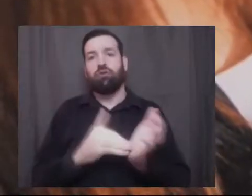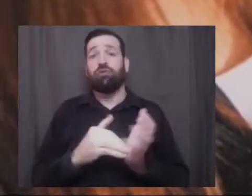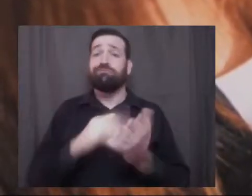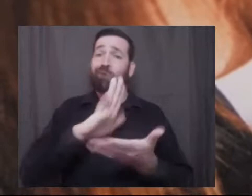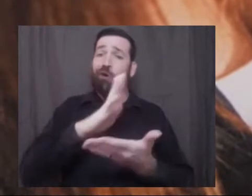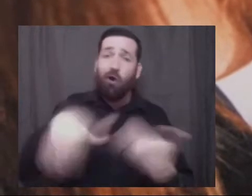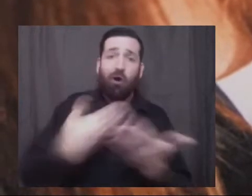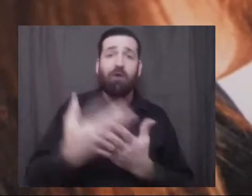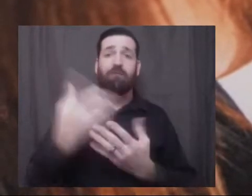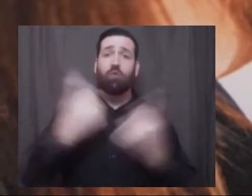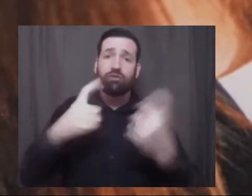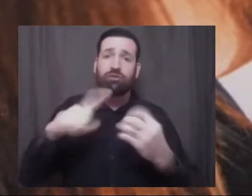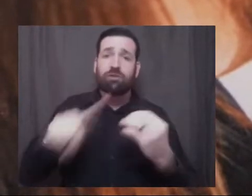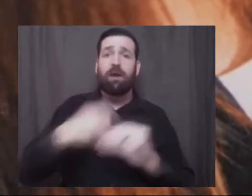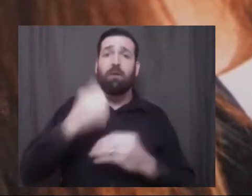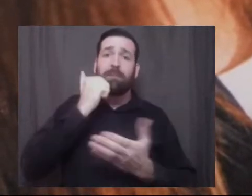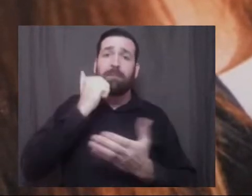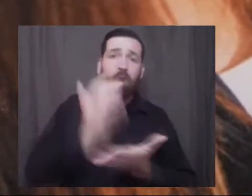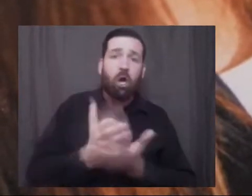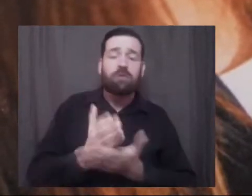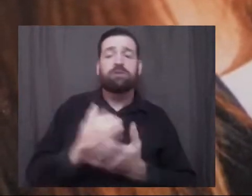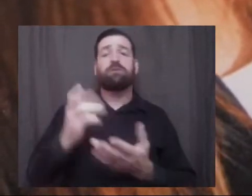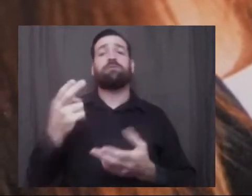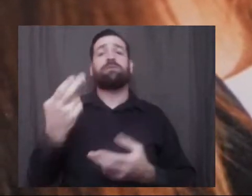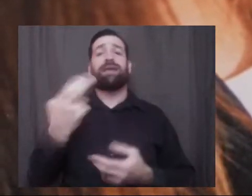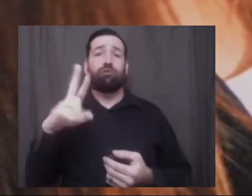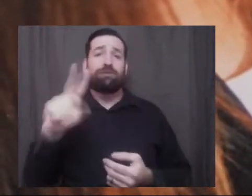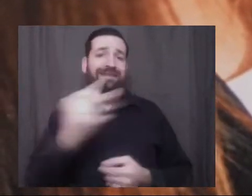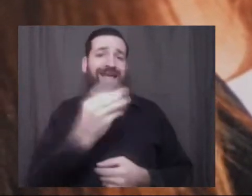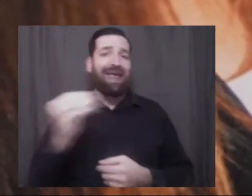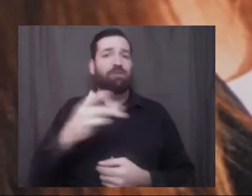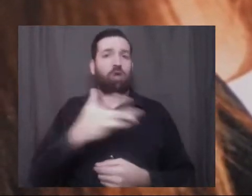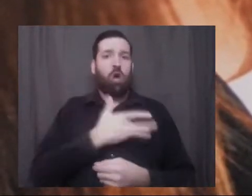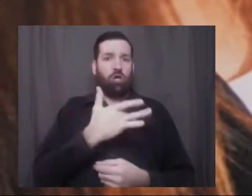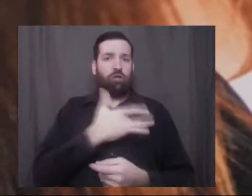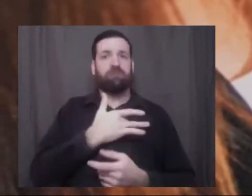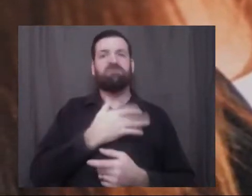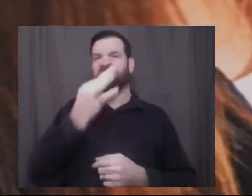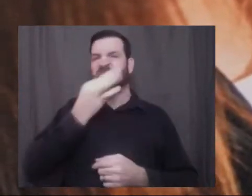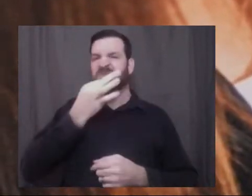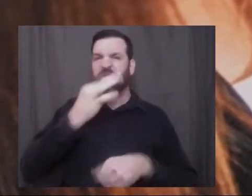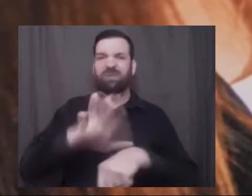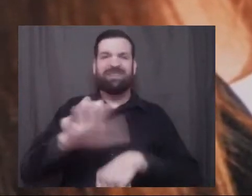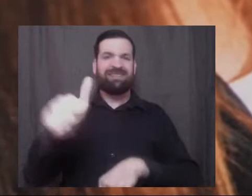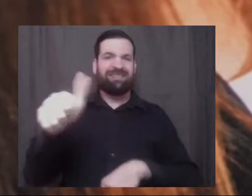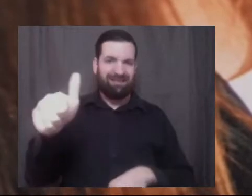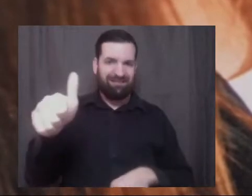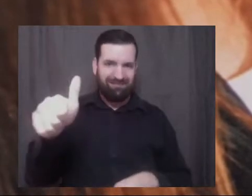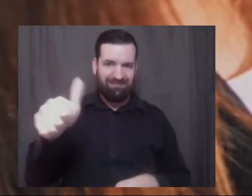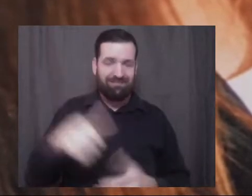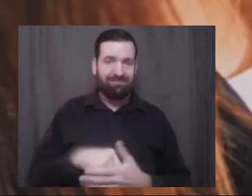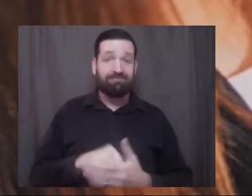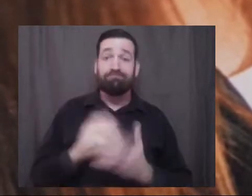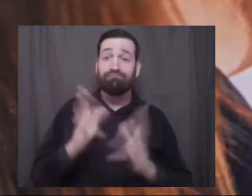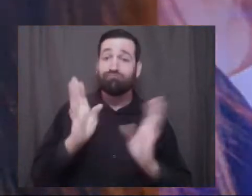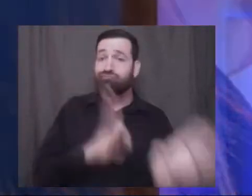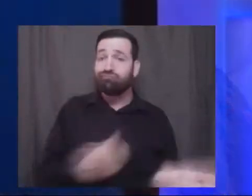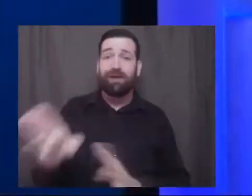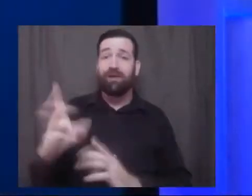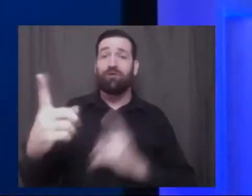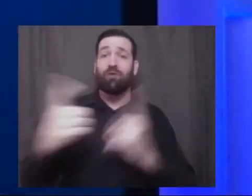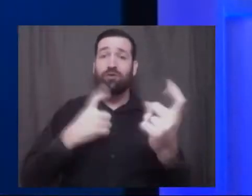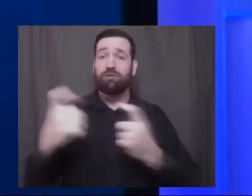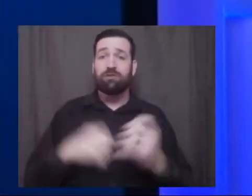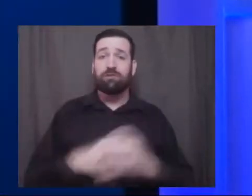menopause, hormone replacement therapy, and the heart. That's all coming up at 10 a.m. So bring your questions. And as